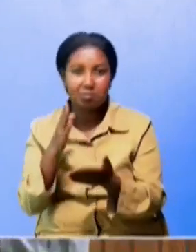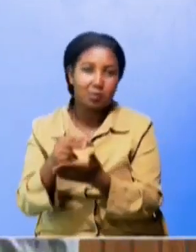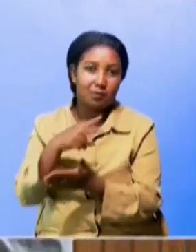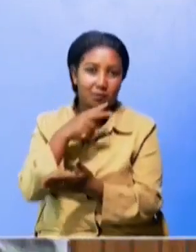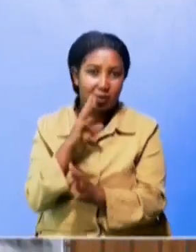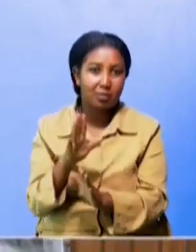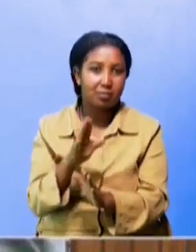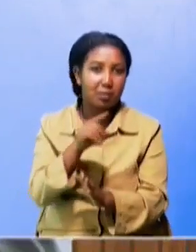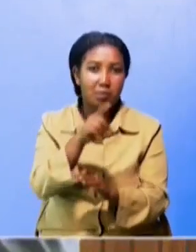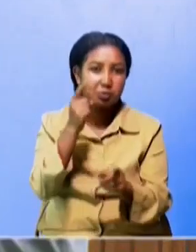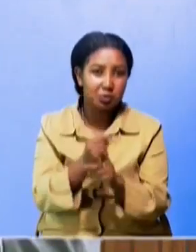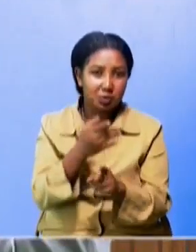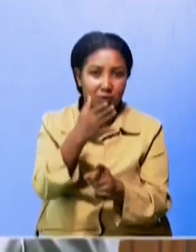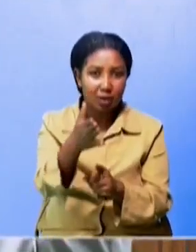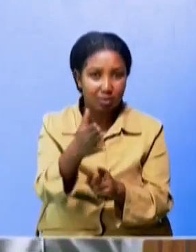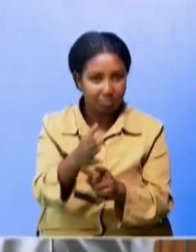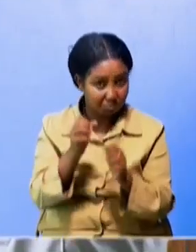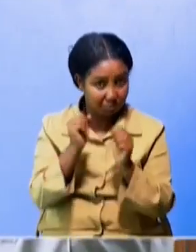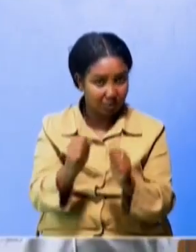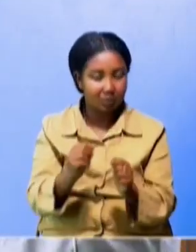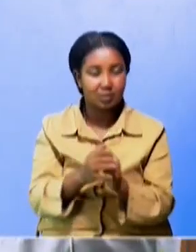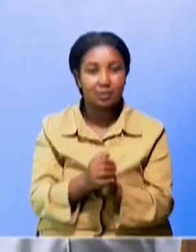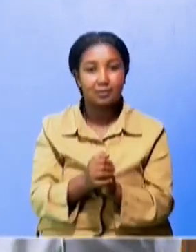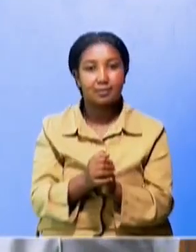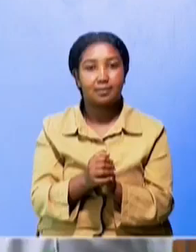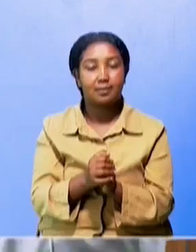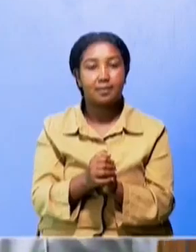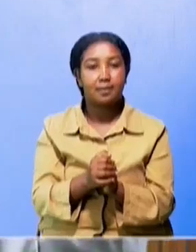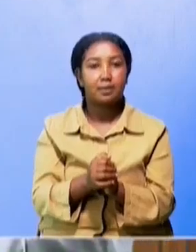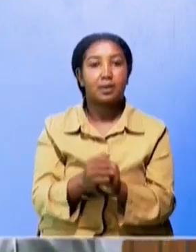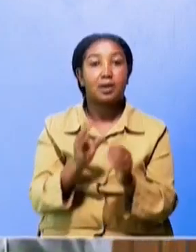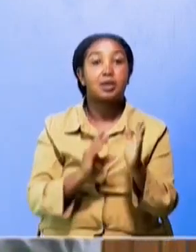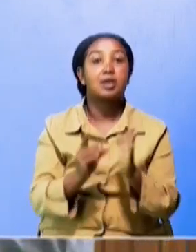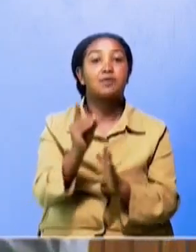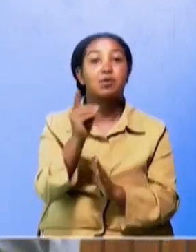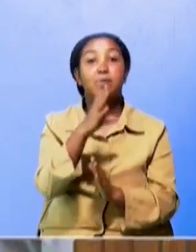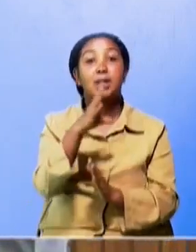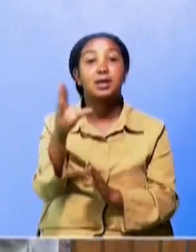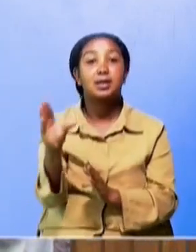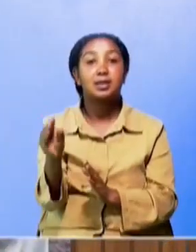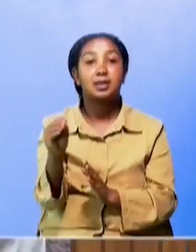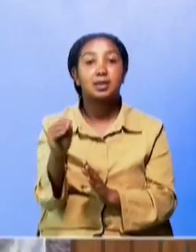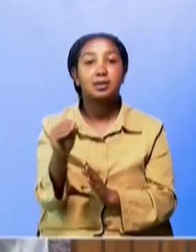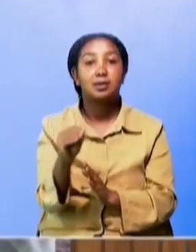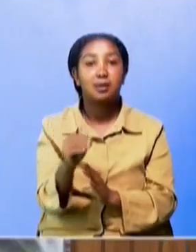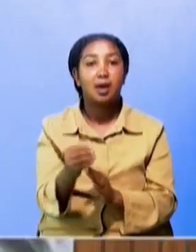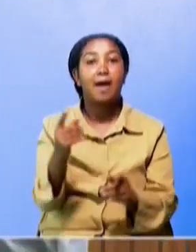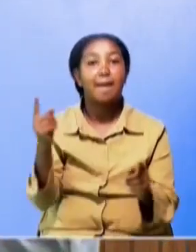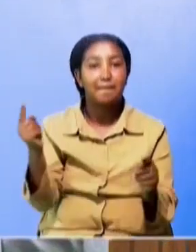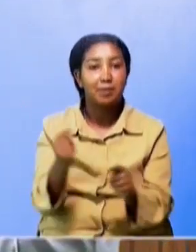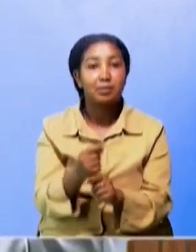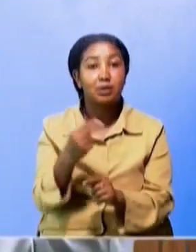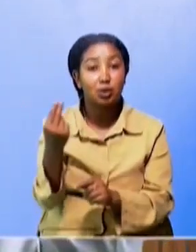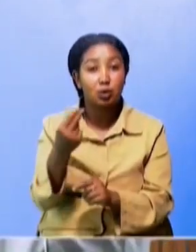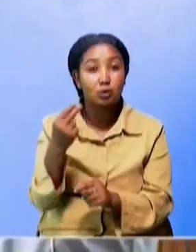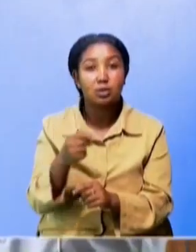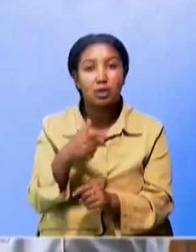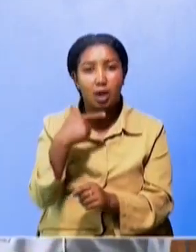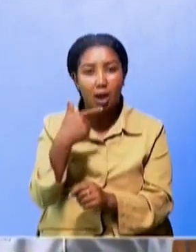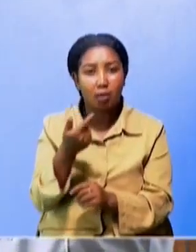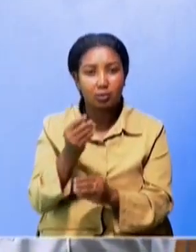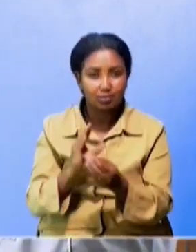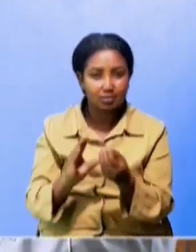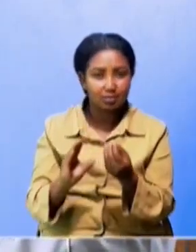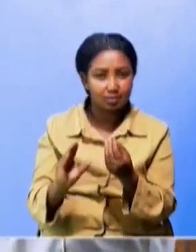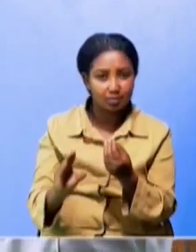options, I'm sure that you are able to develop and implement and use the language context